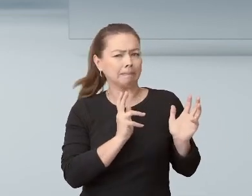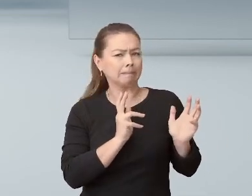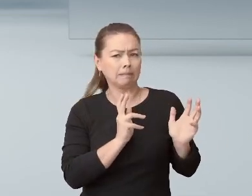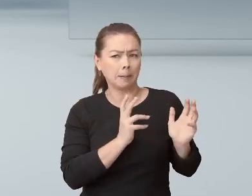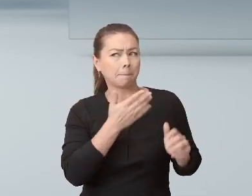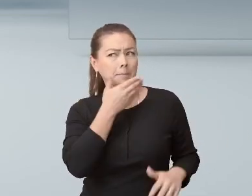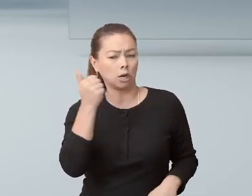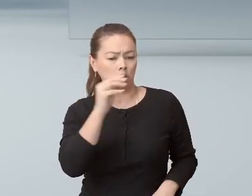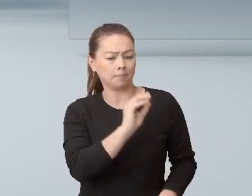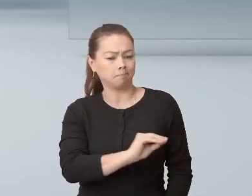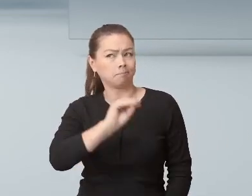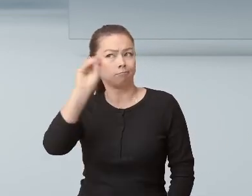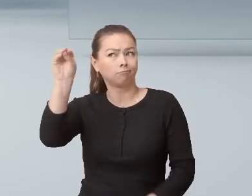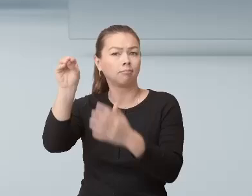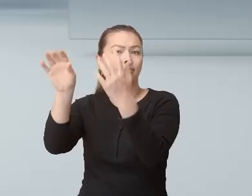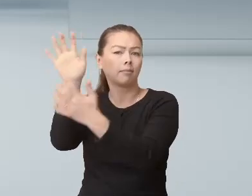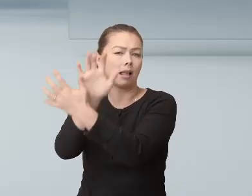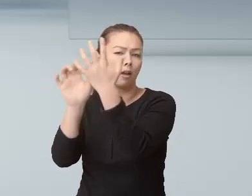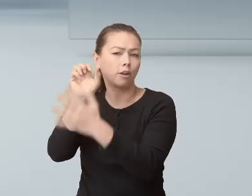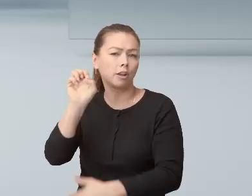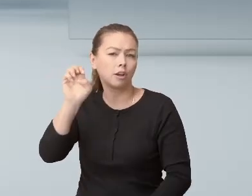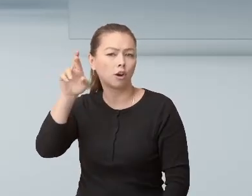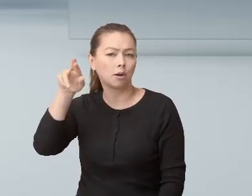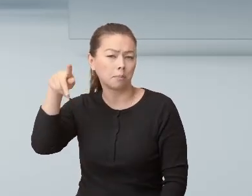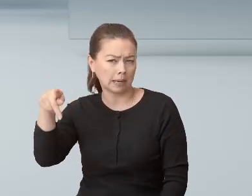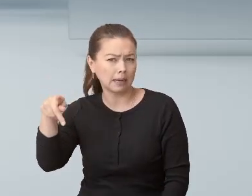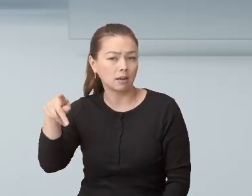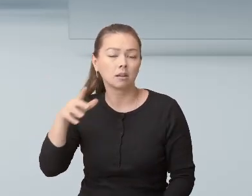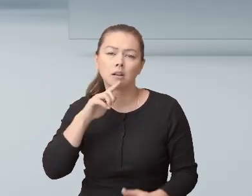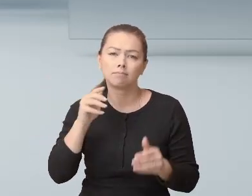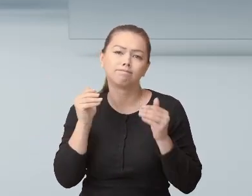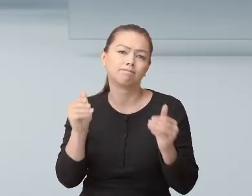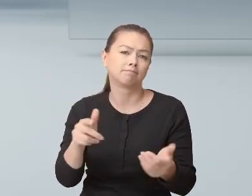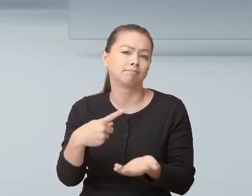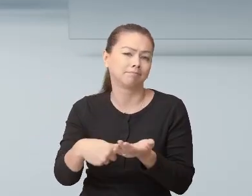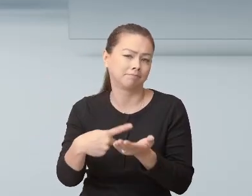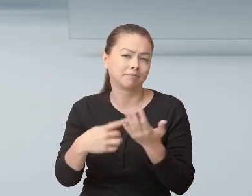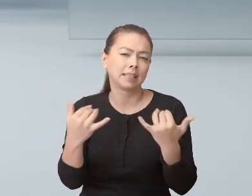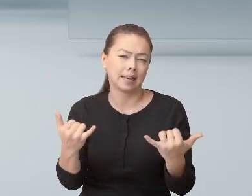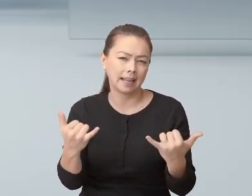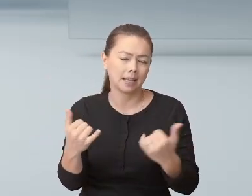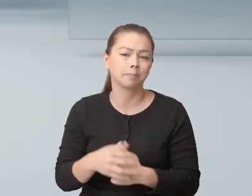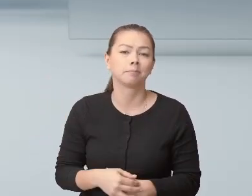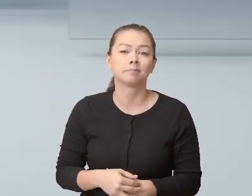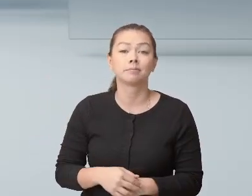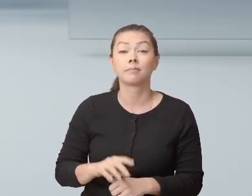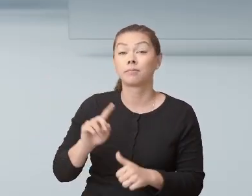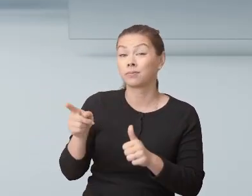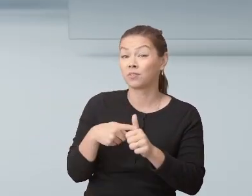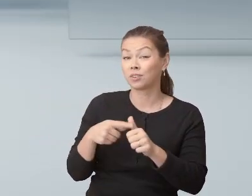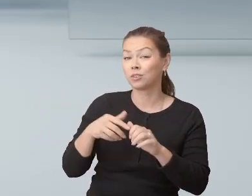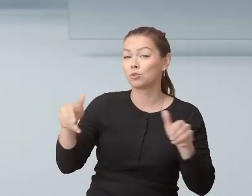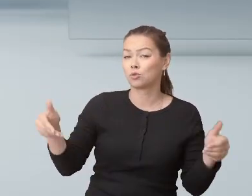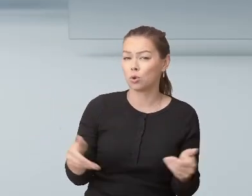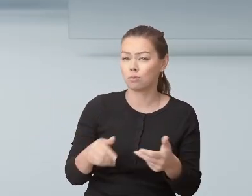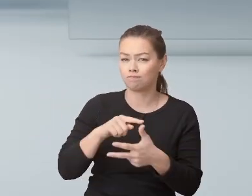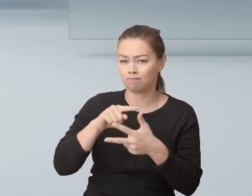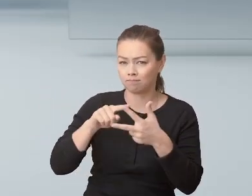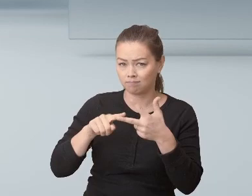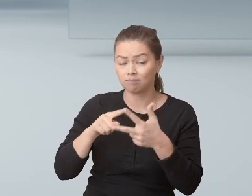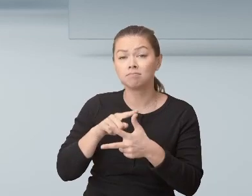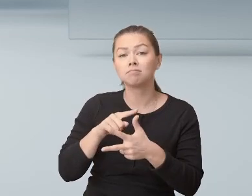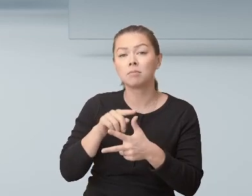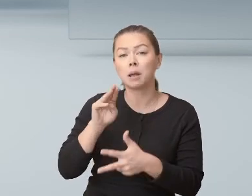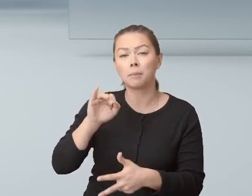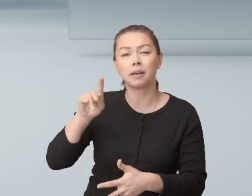into what we're going to cover today. First of all, introductions. My name is Mike Lemo. I'm a sales manager here at Sikich. It's